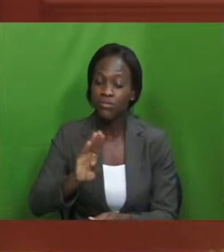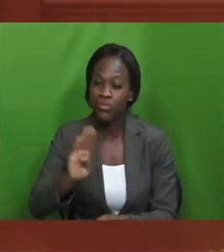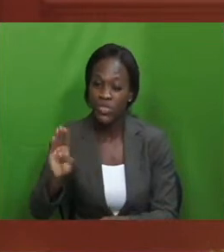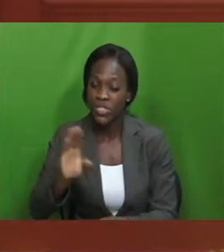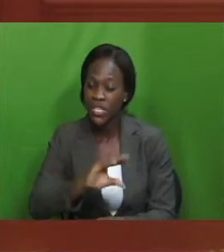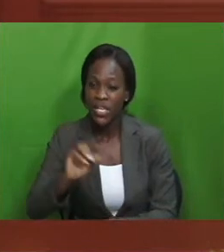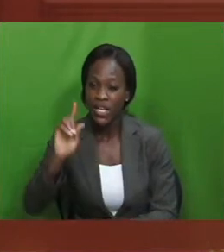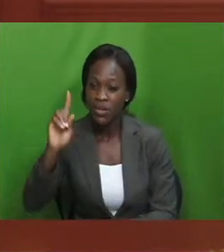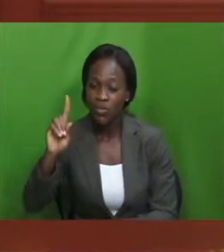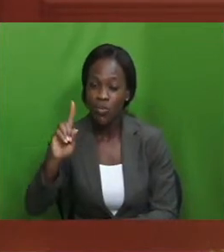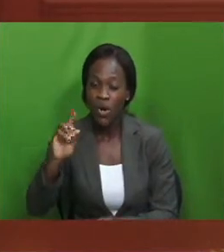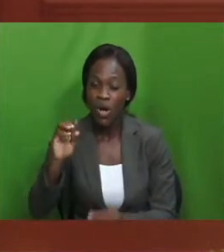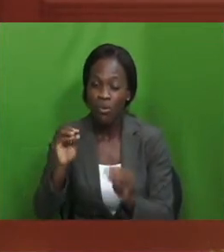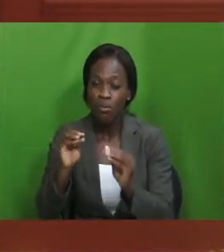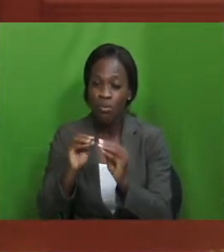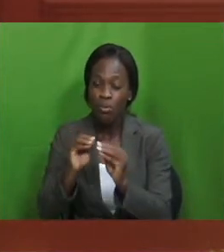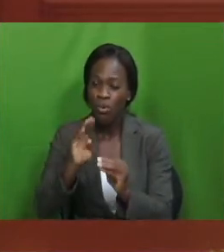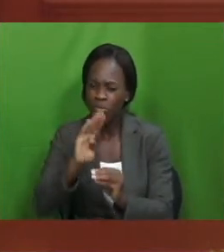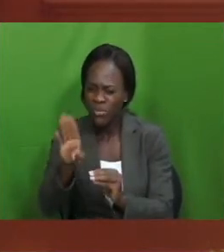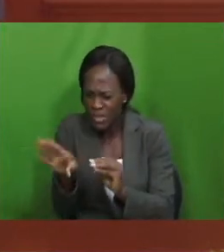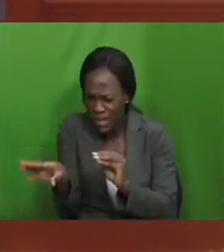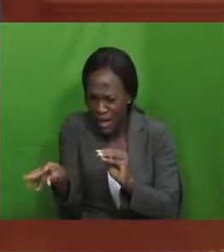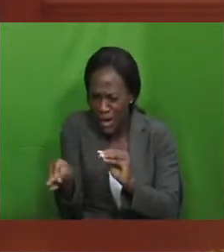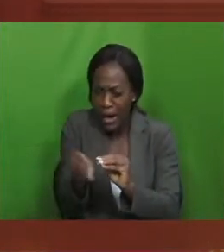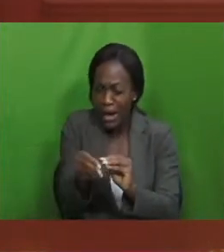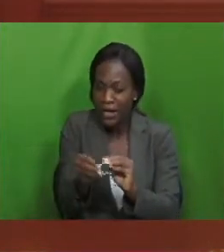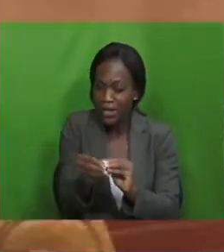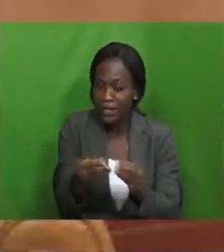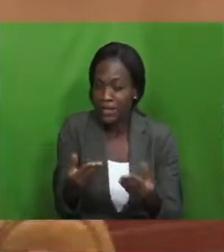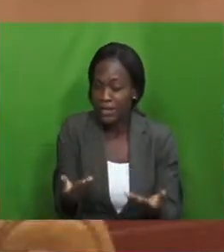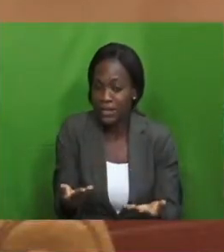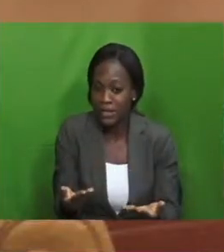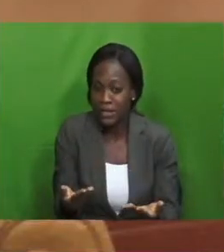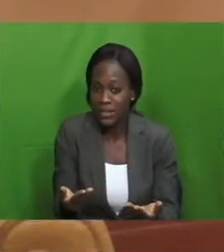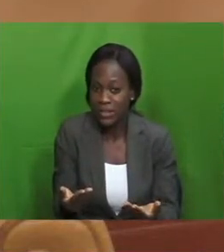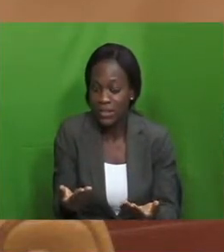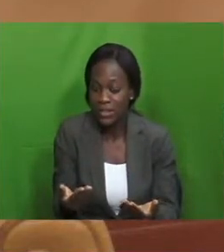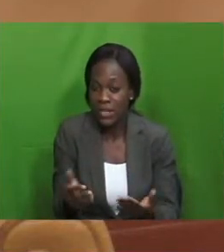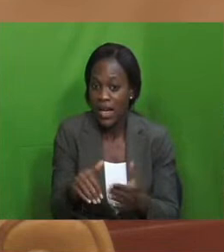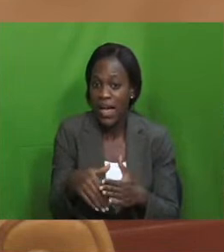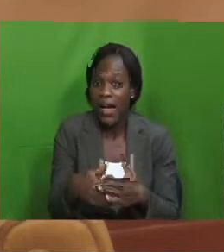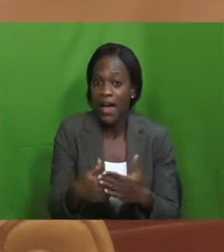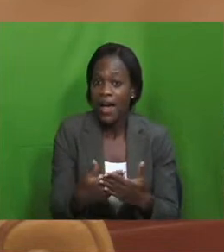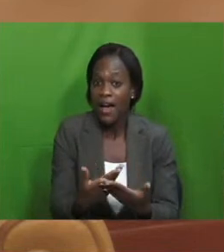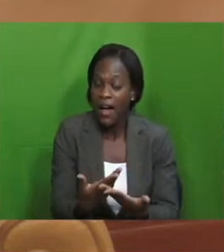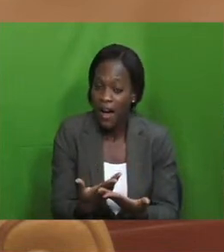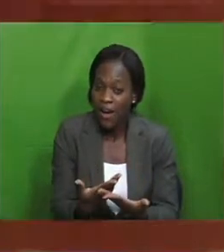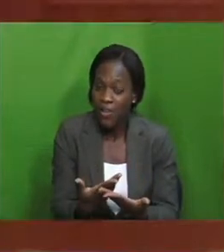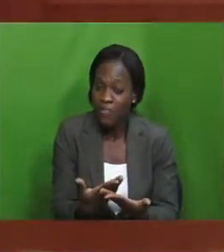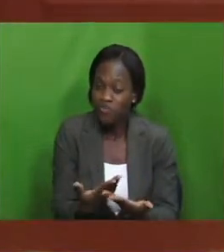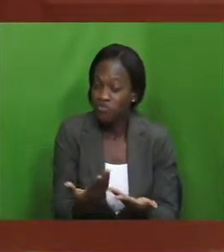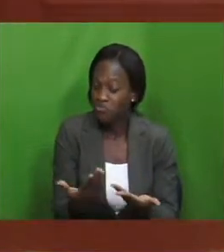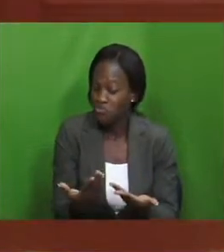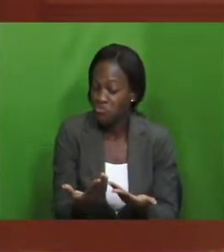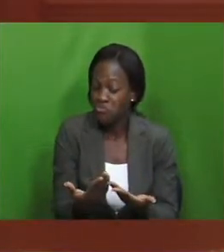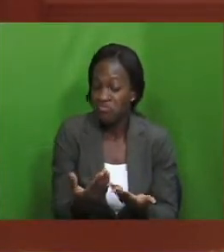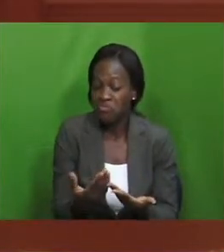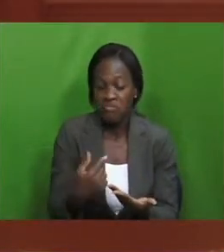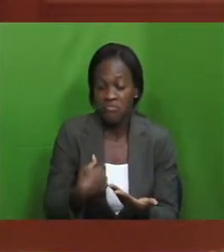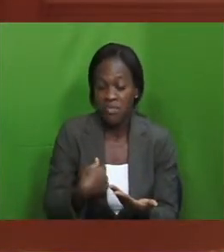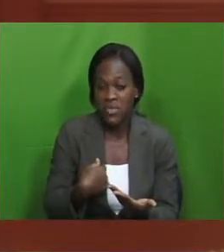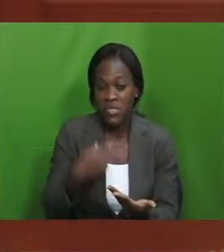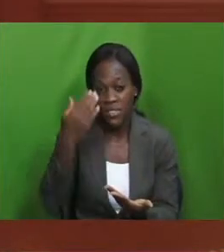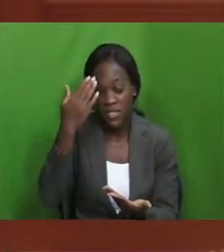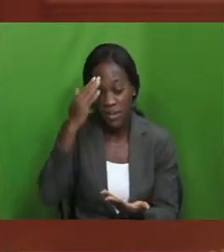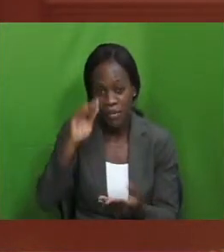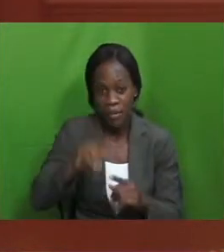billion more have been added on. How we are to treat it, I will go with your guidance on the matter. But I do not think